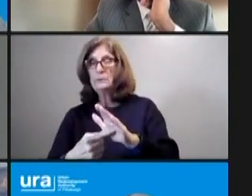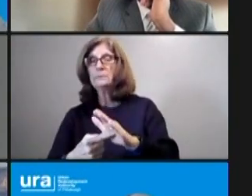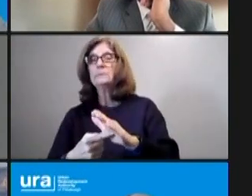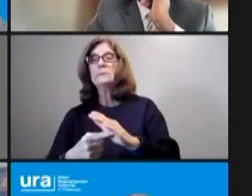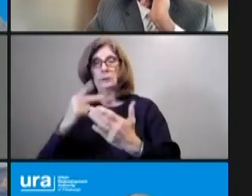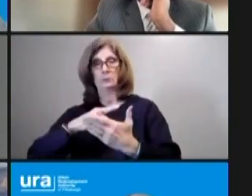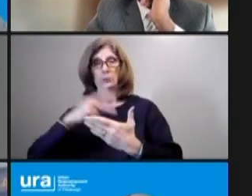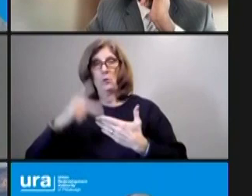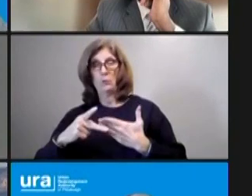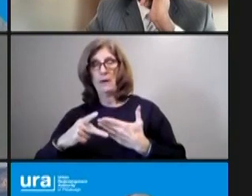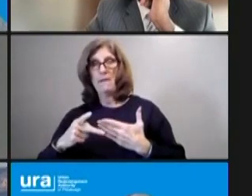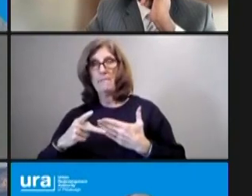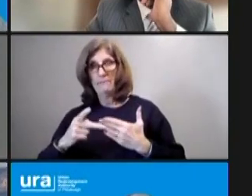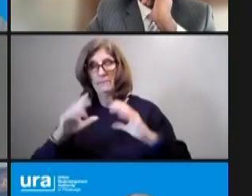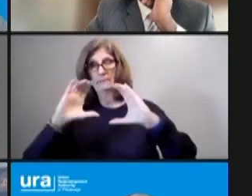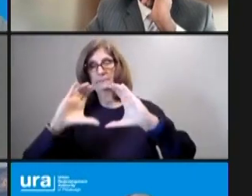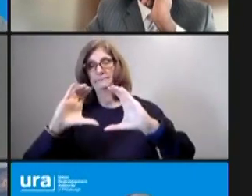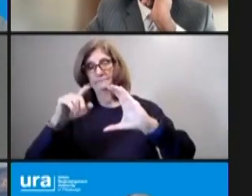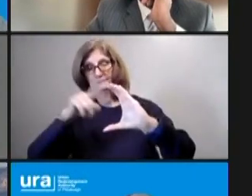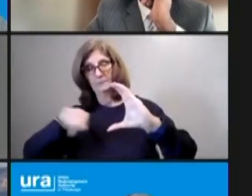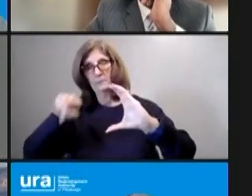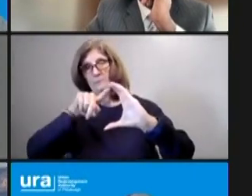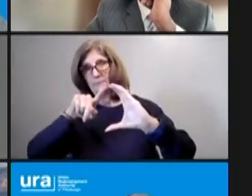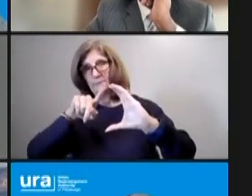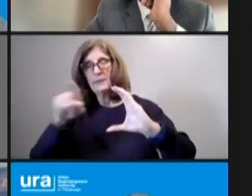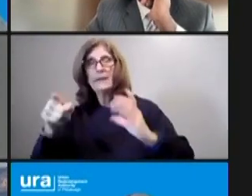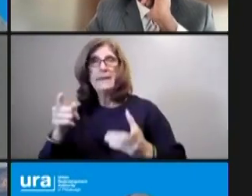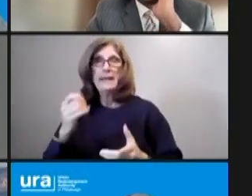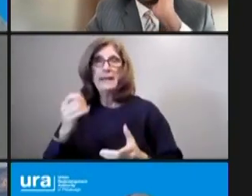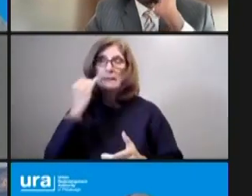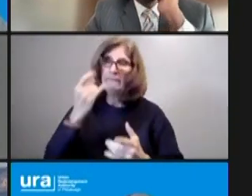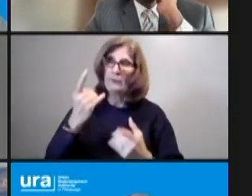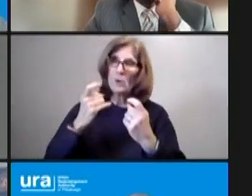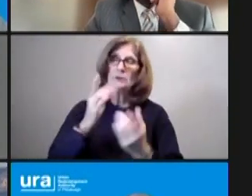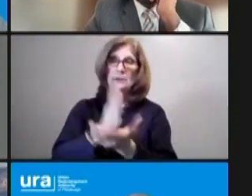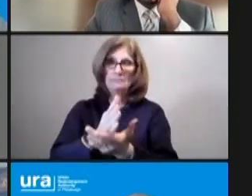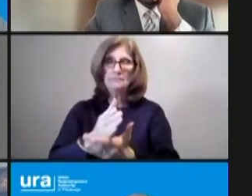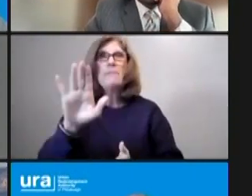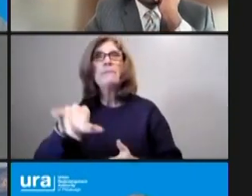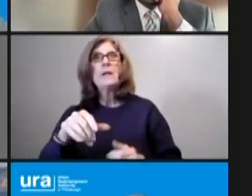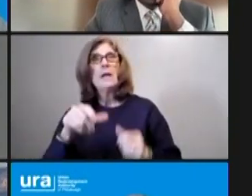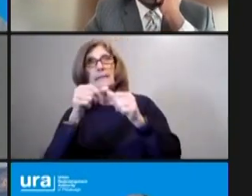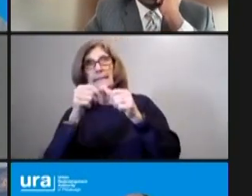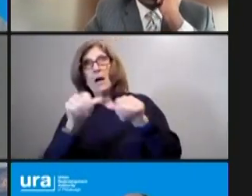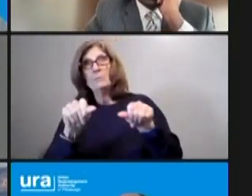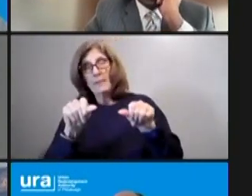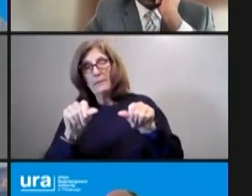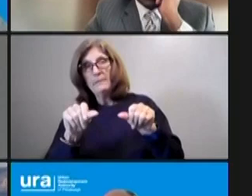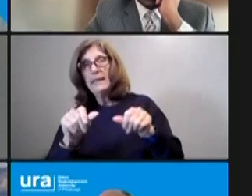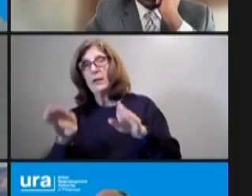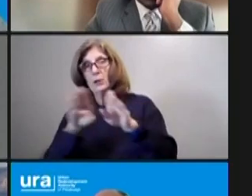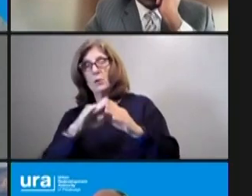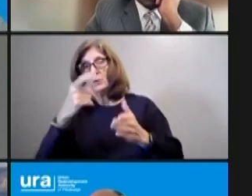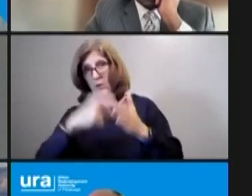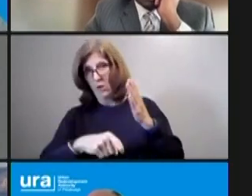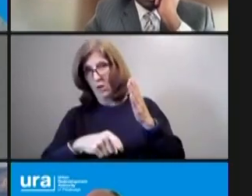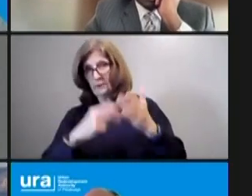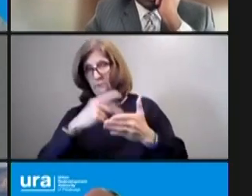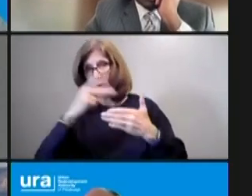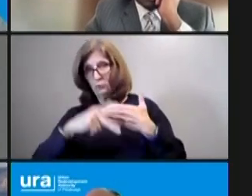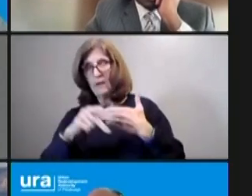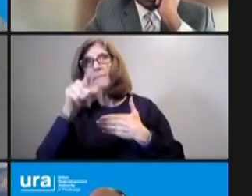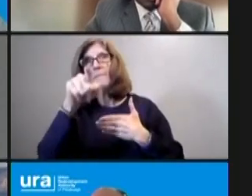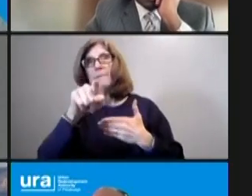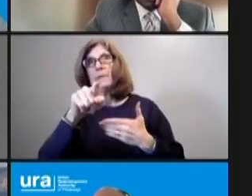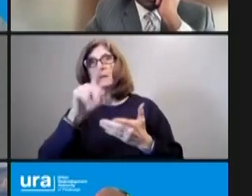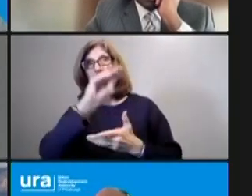and if anybody has any questions, feel free to stop me. So for the down payment and closing cost assistance program, we have percent of funds spent